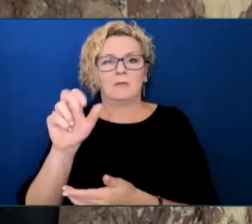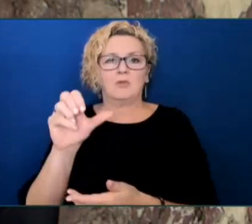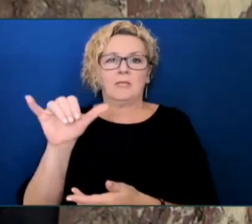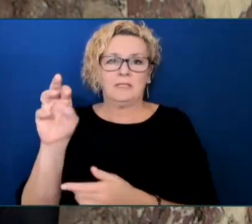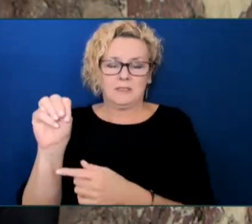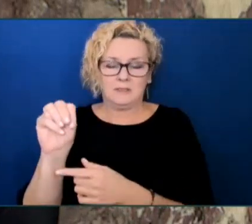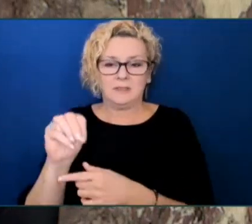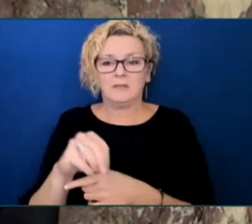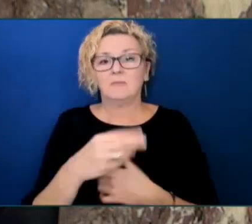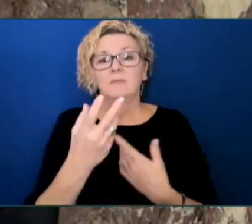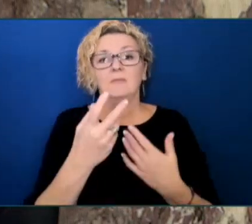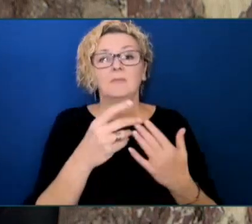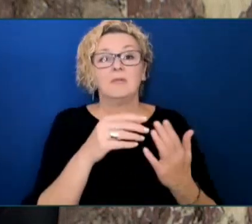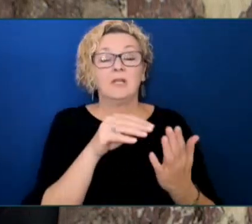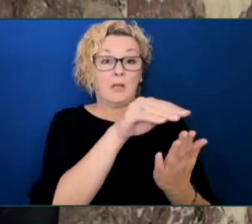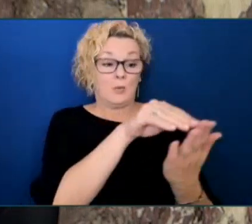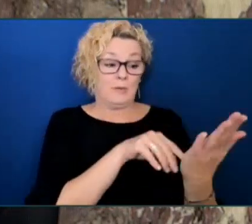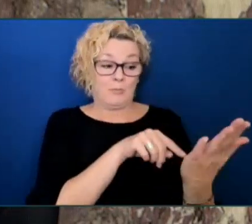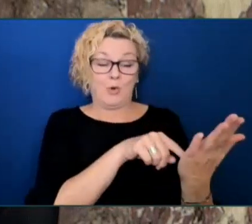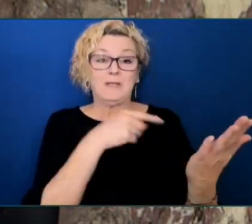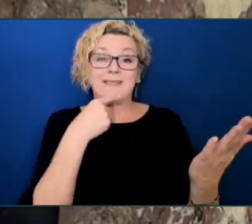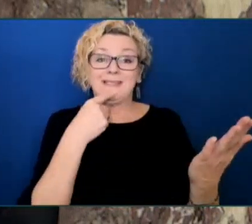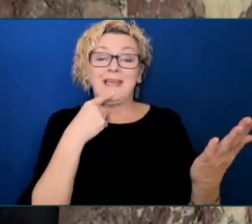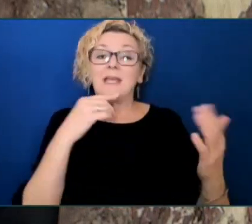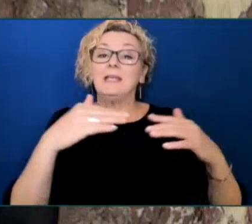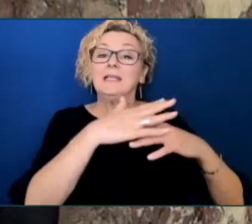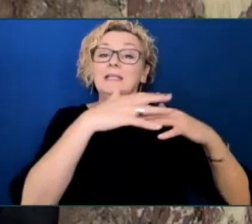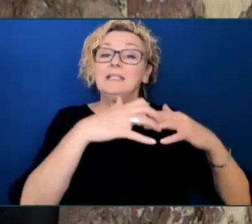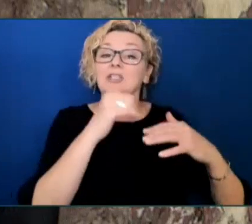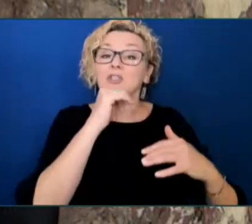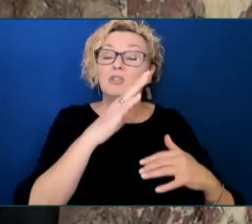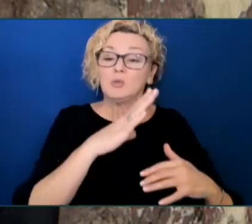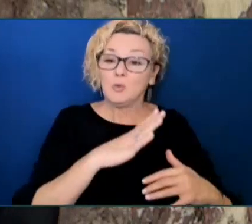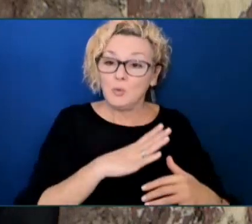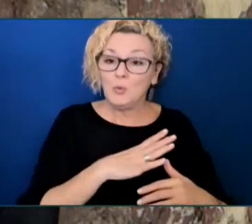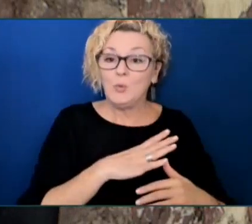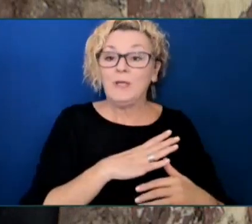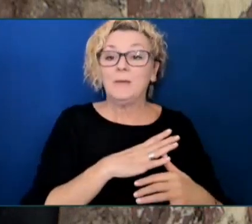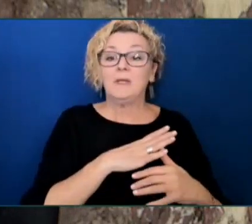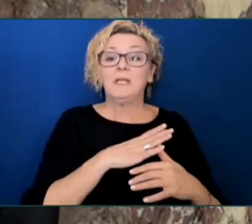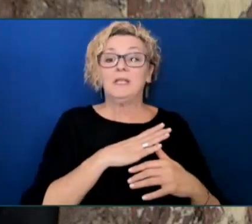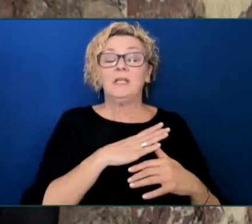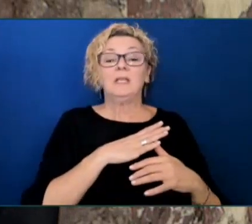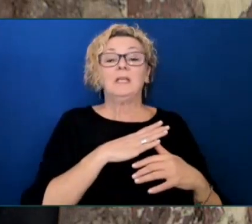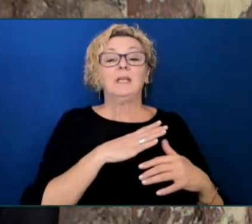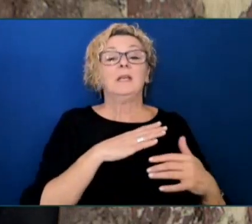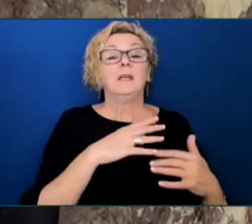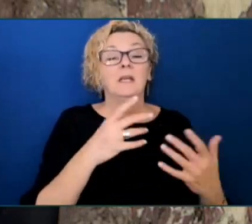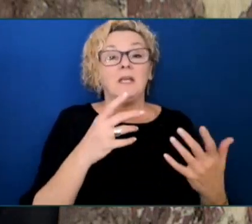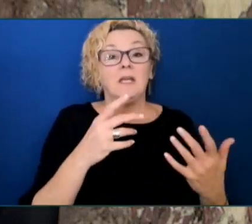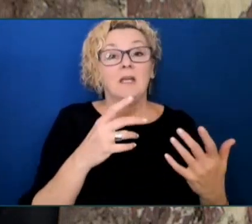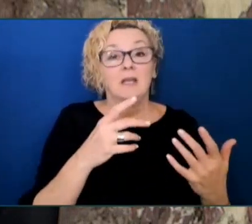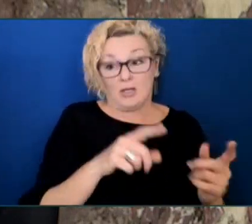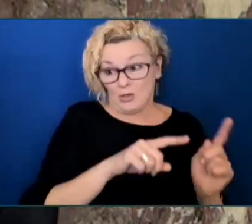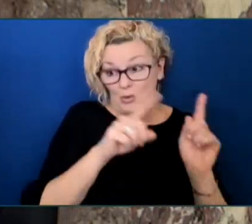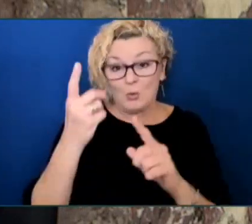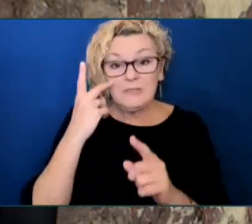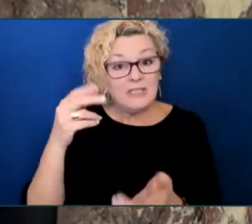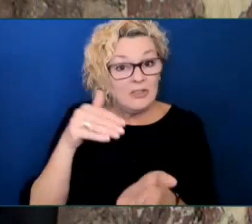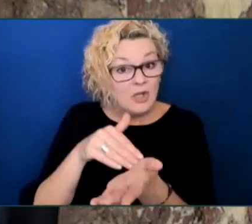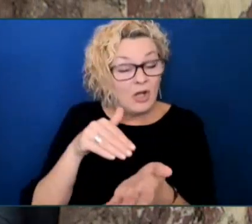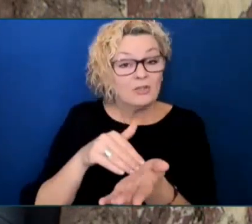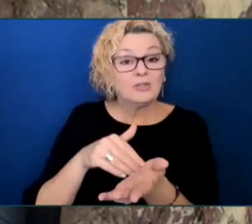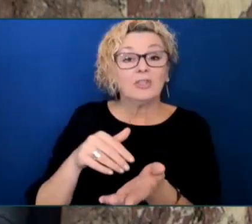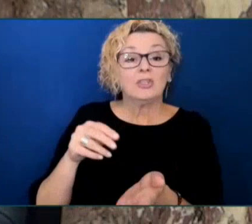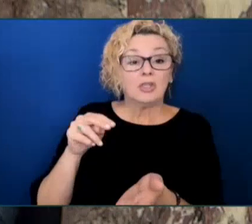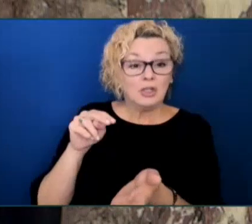women were 9 times more likely to leave against doctors' advice a major hospital in BC.